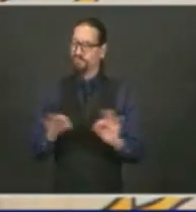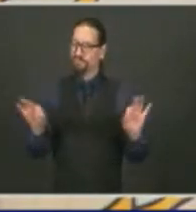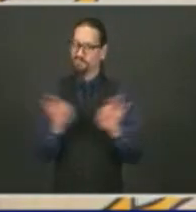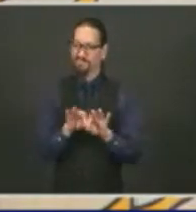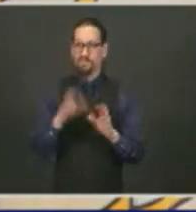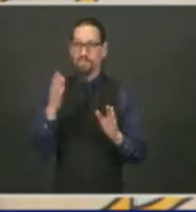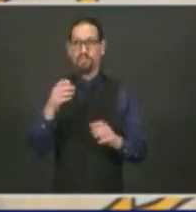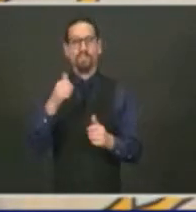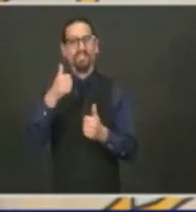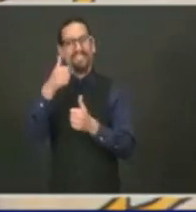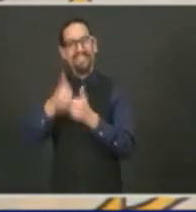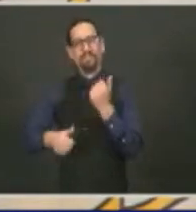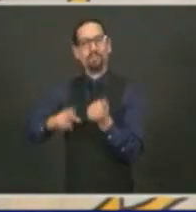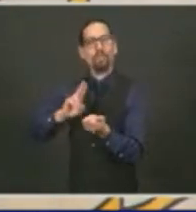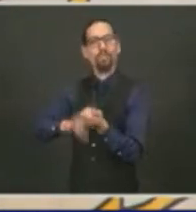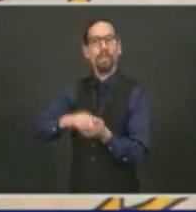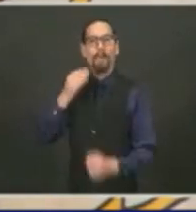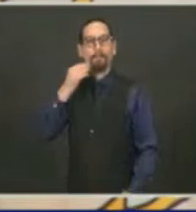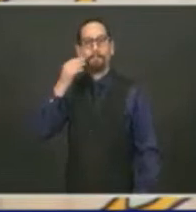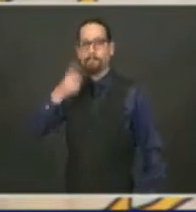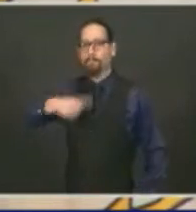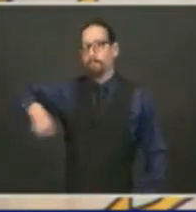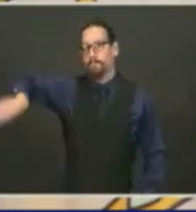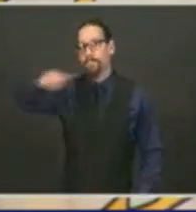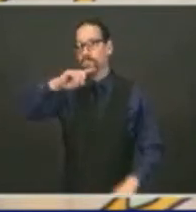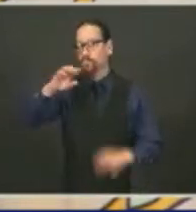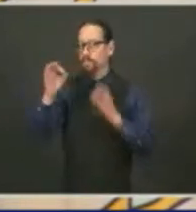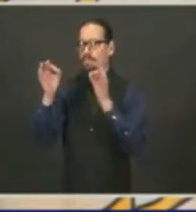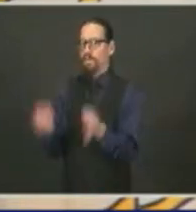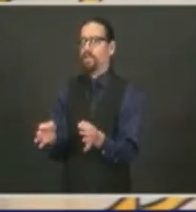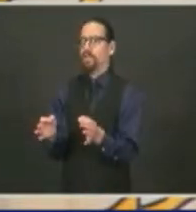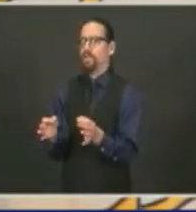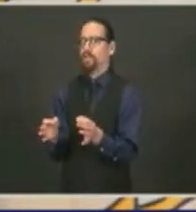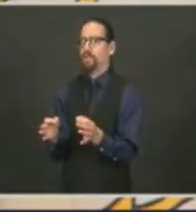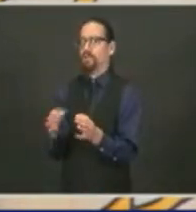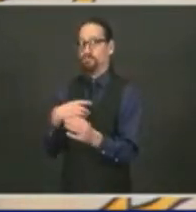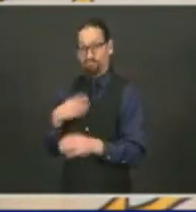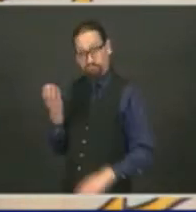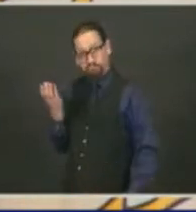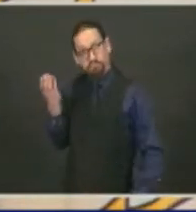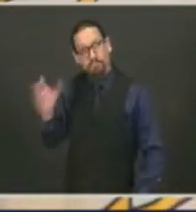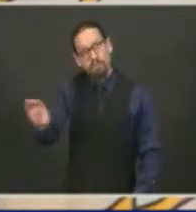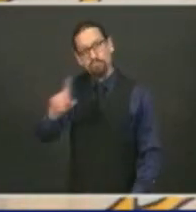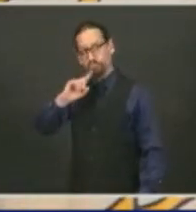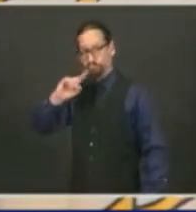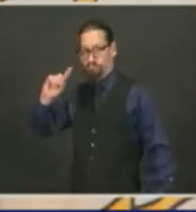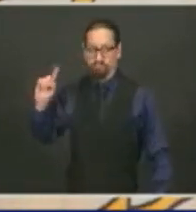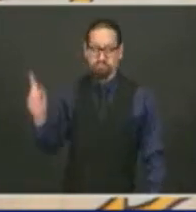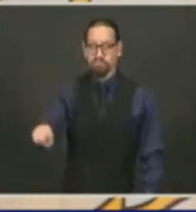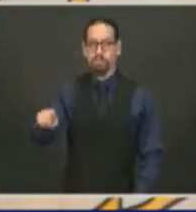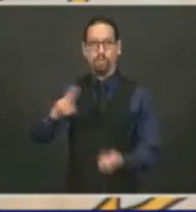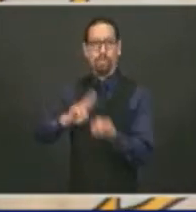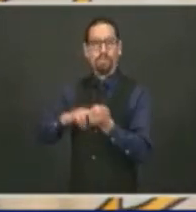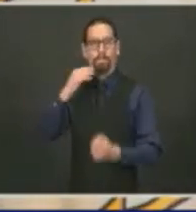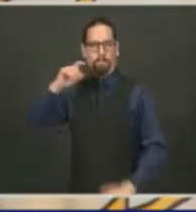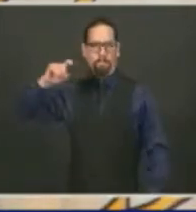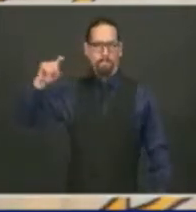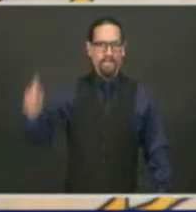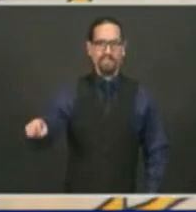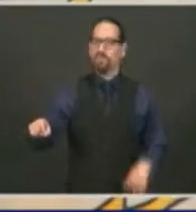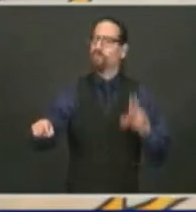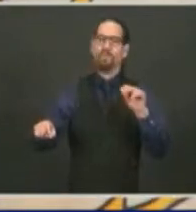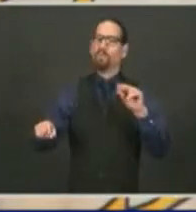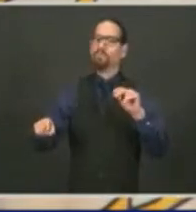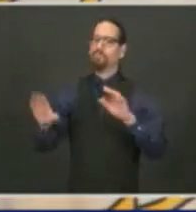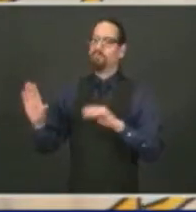not forcing this on any nursing home. Nursing homes have their hands full, and we want to be supportive. However, it's a path